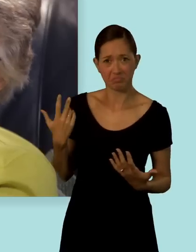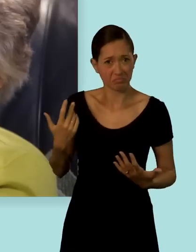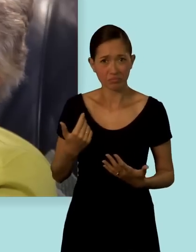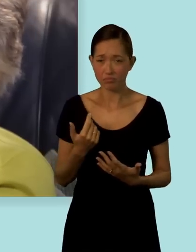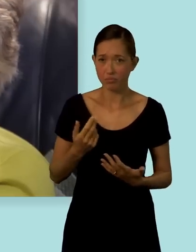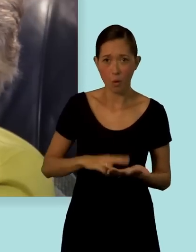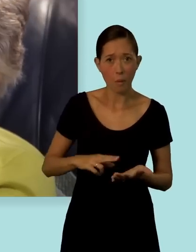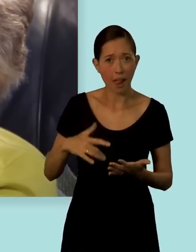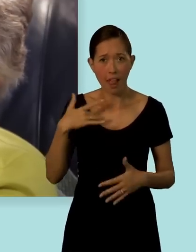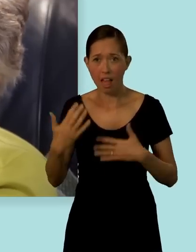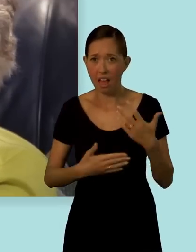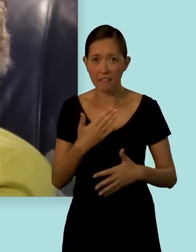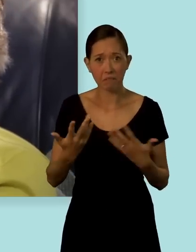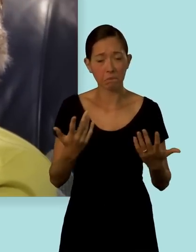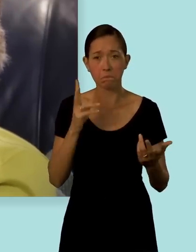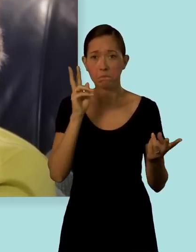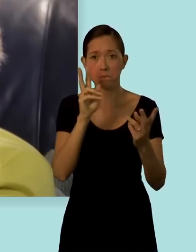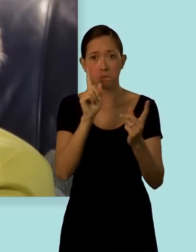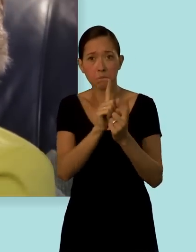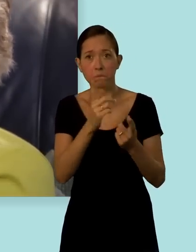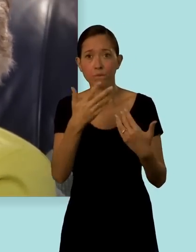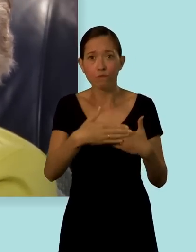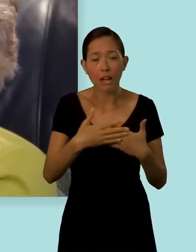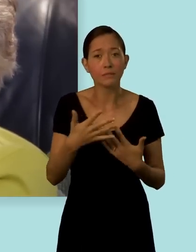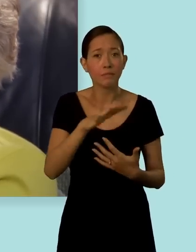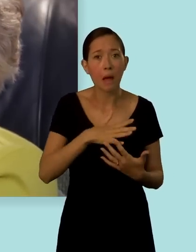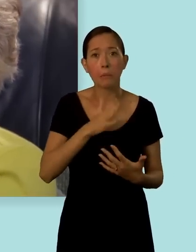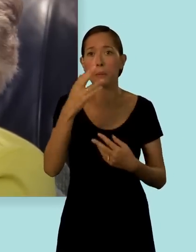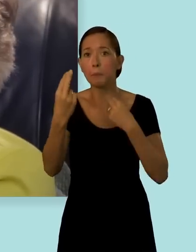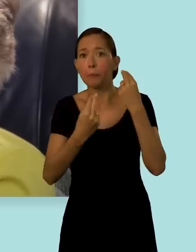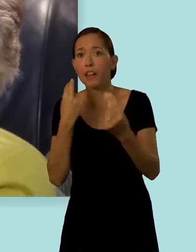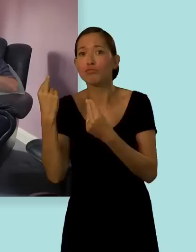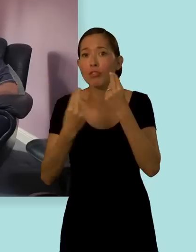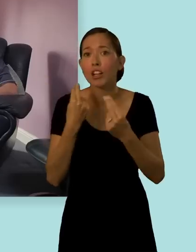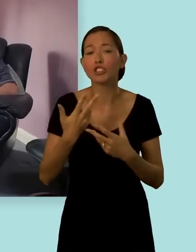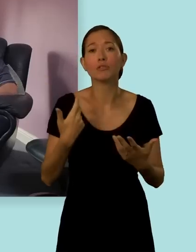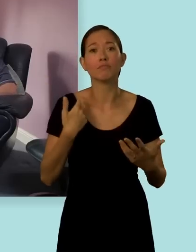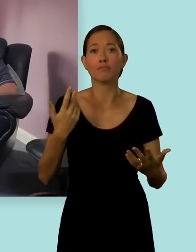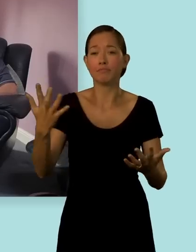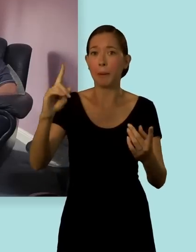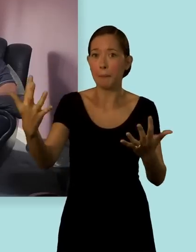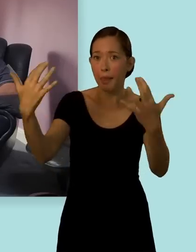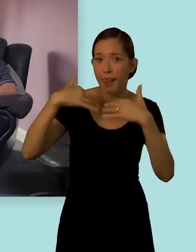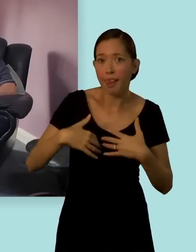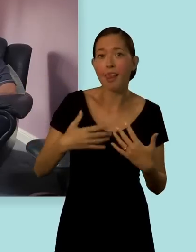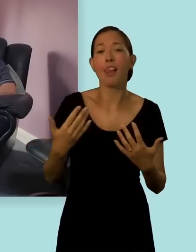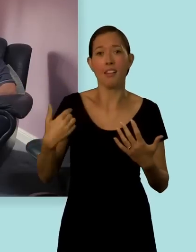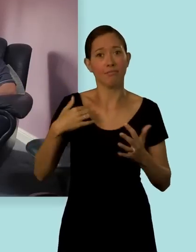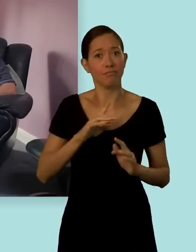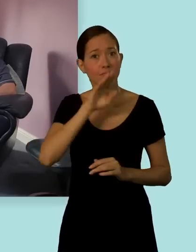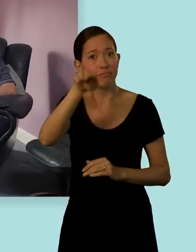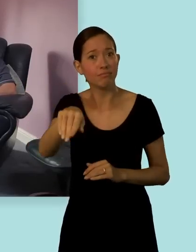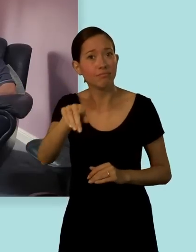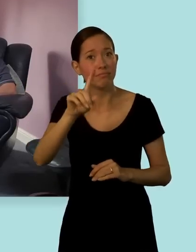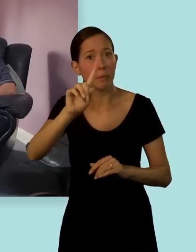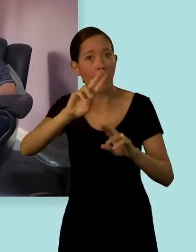live a perfectly normal life. We see friends and family, and we go out to meals at restaurants, and we entertain people and go